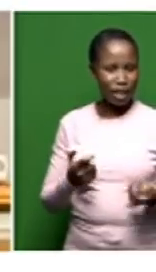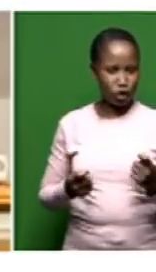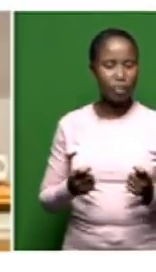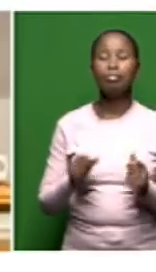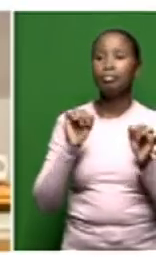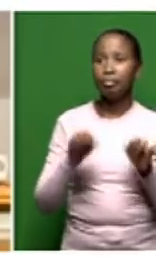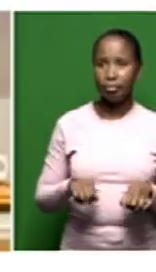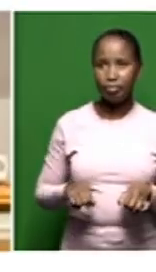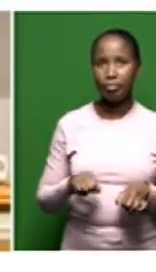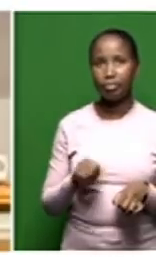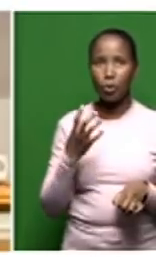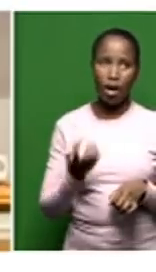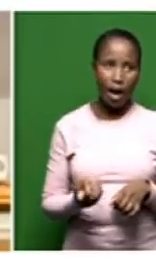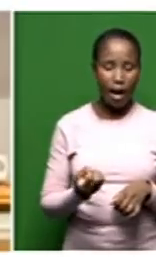very